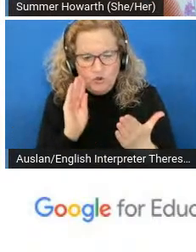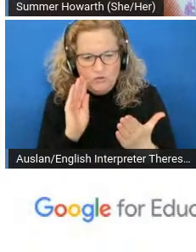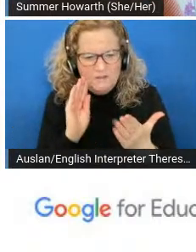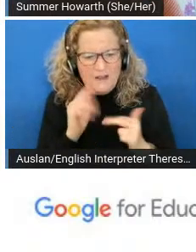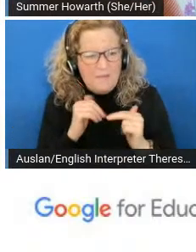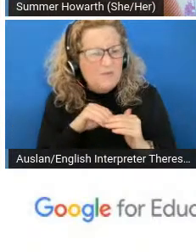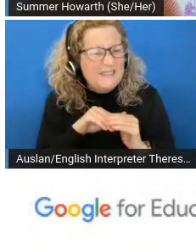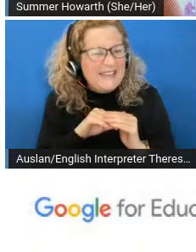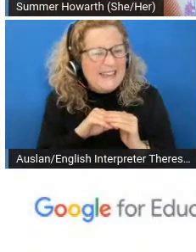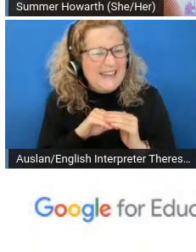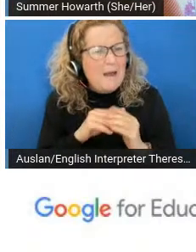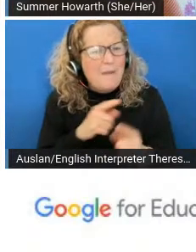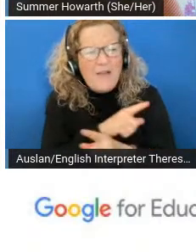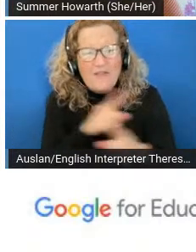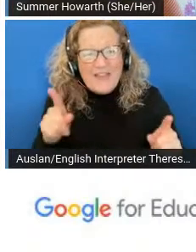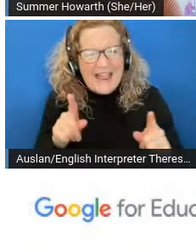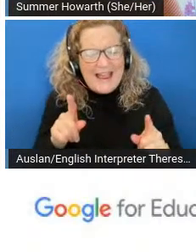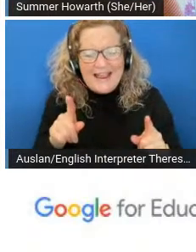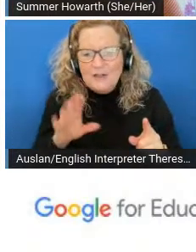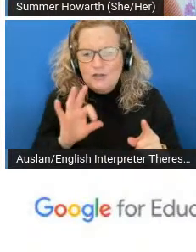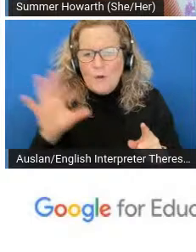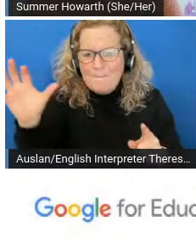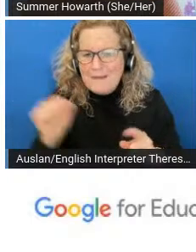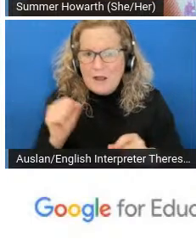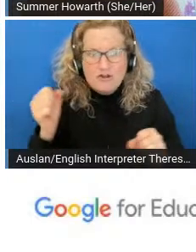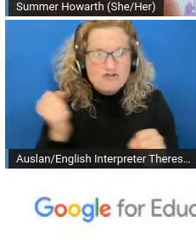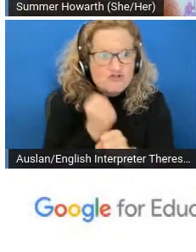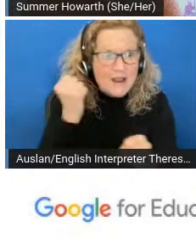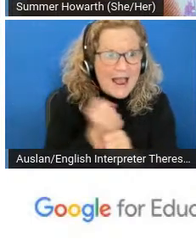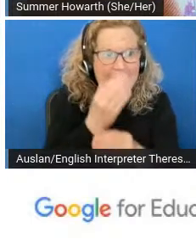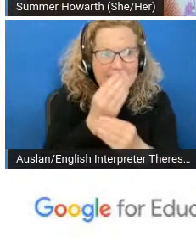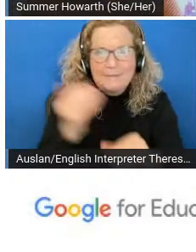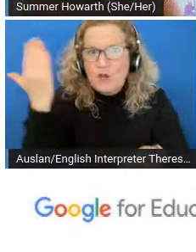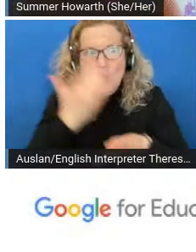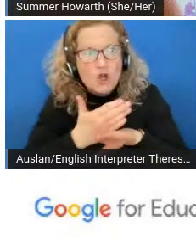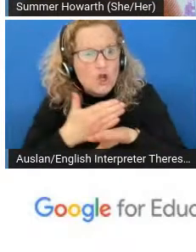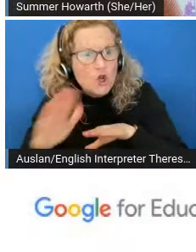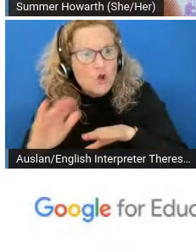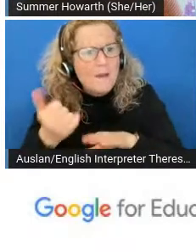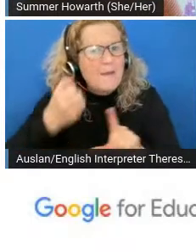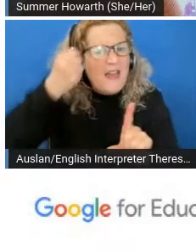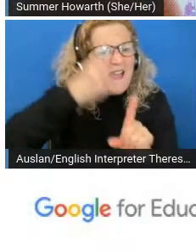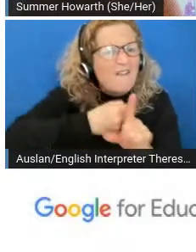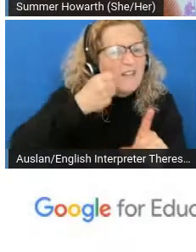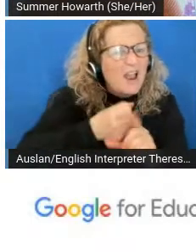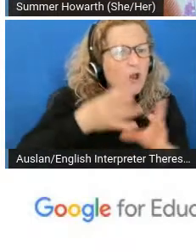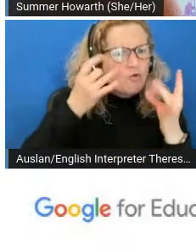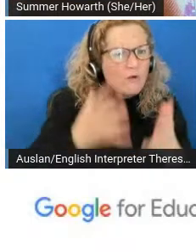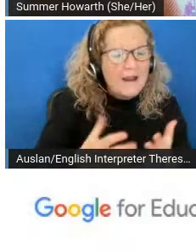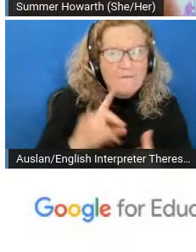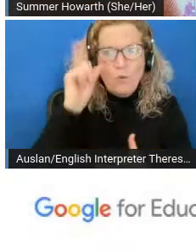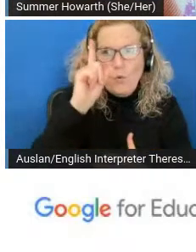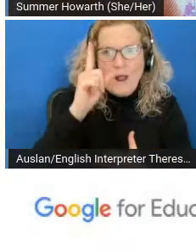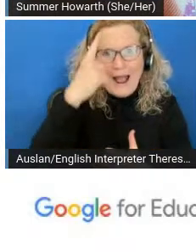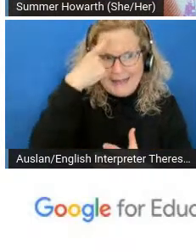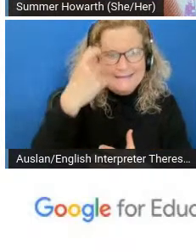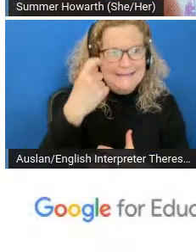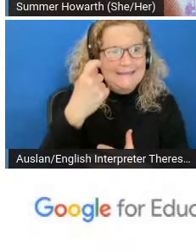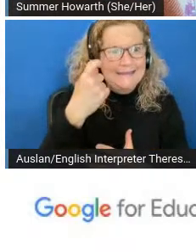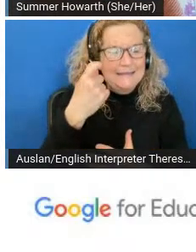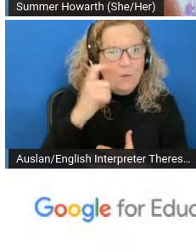don't always have to create something new. They might actually come up with how they're advocating for an existing idea as well, something that they